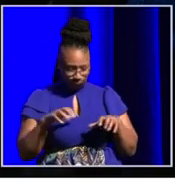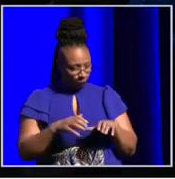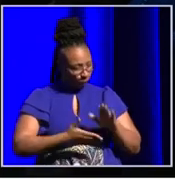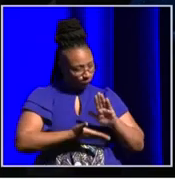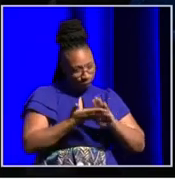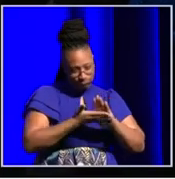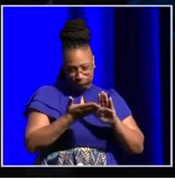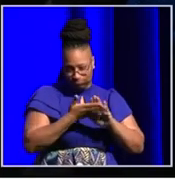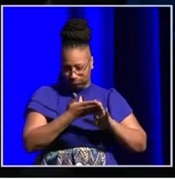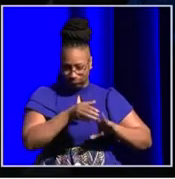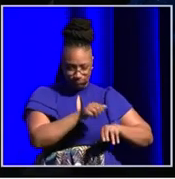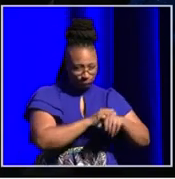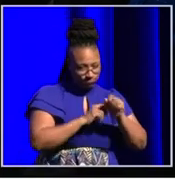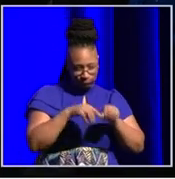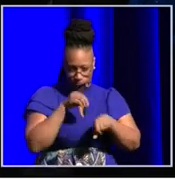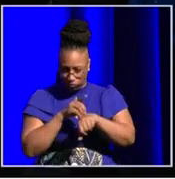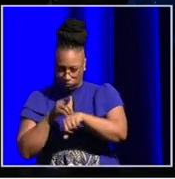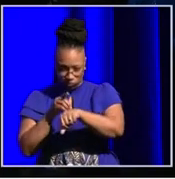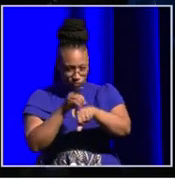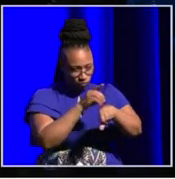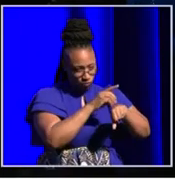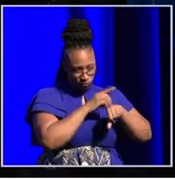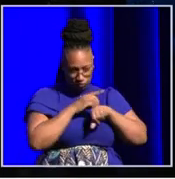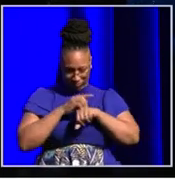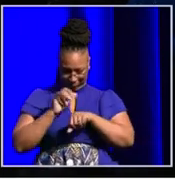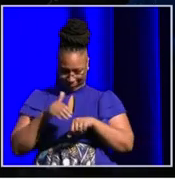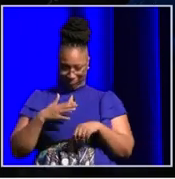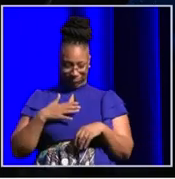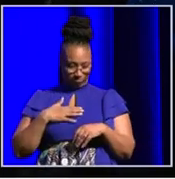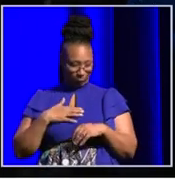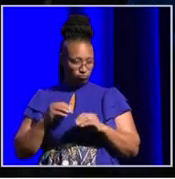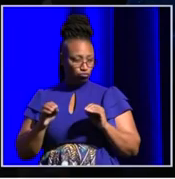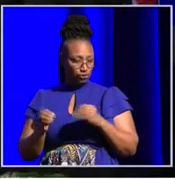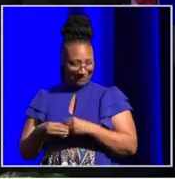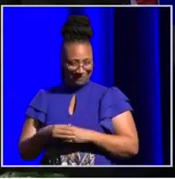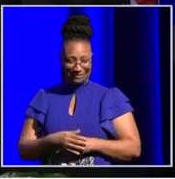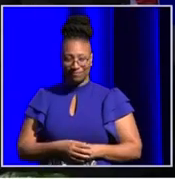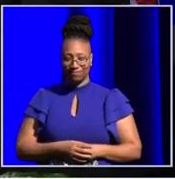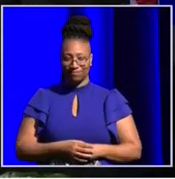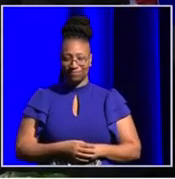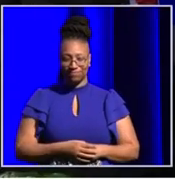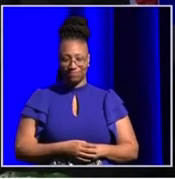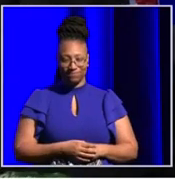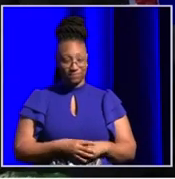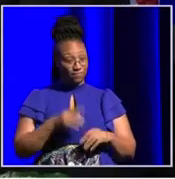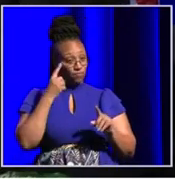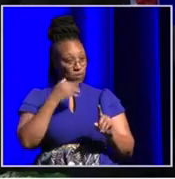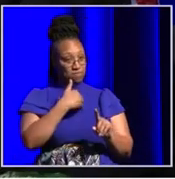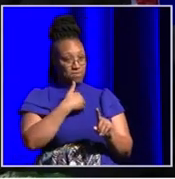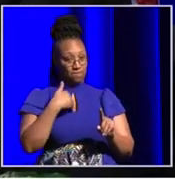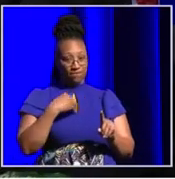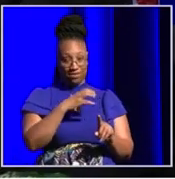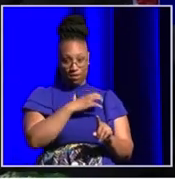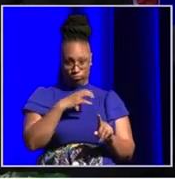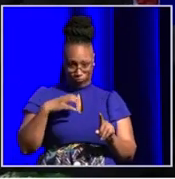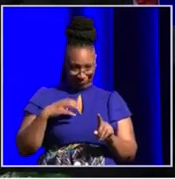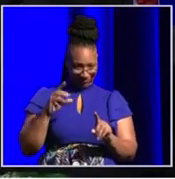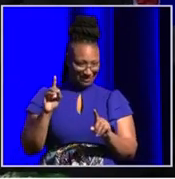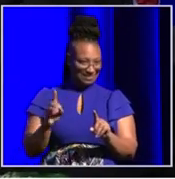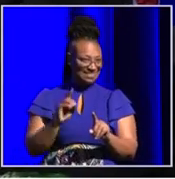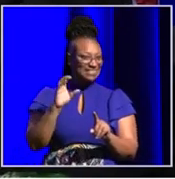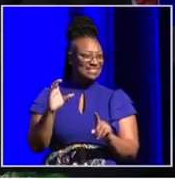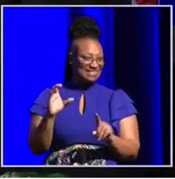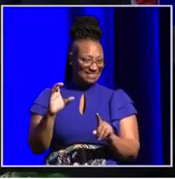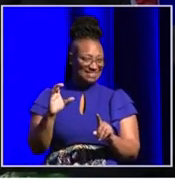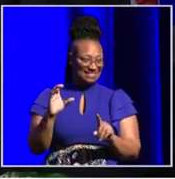The duties of the office. The duties of the office. Of member of the Council of the District of Columbia. Of member of the Council